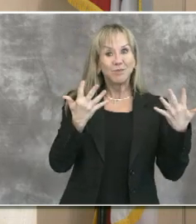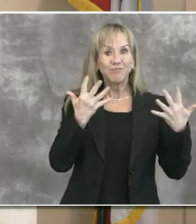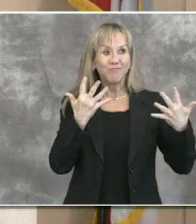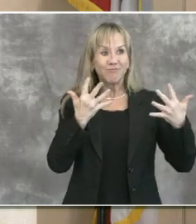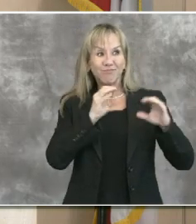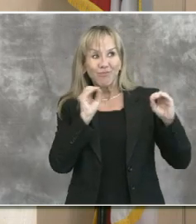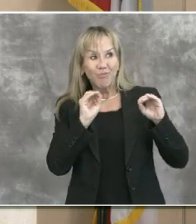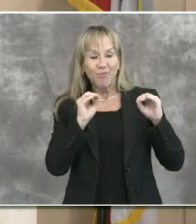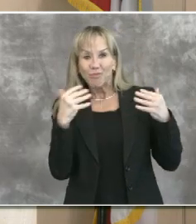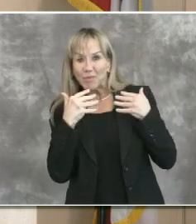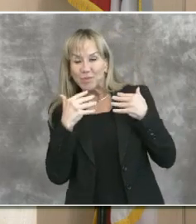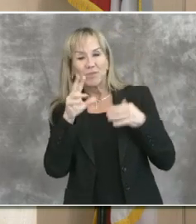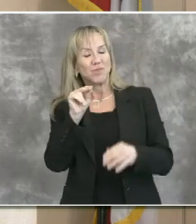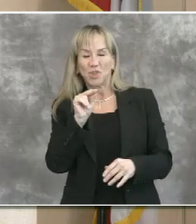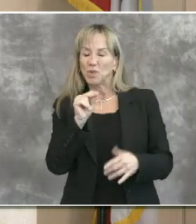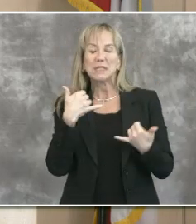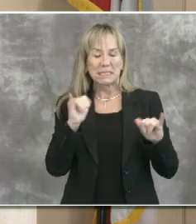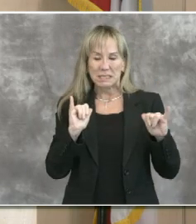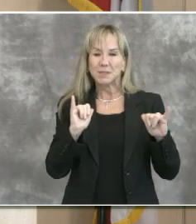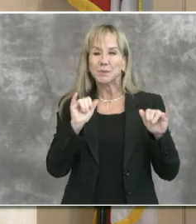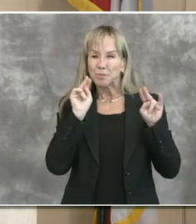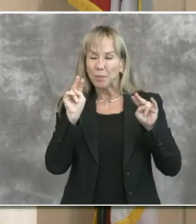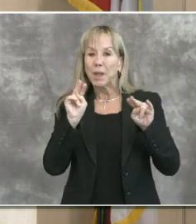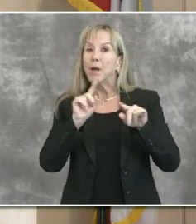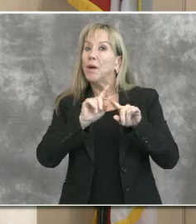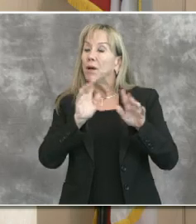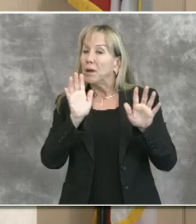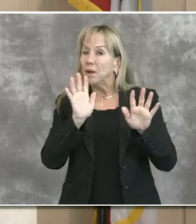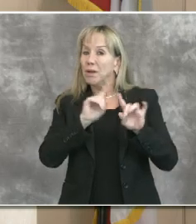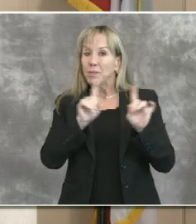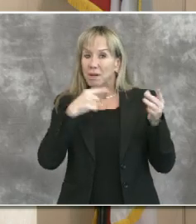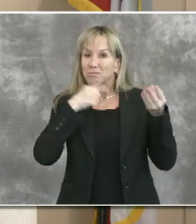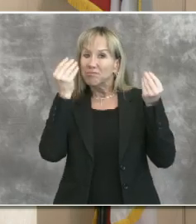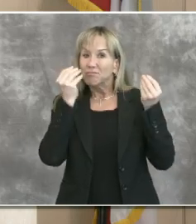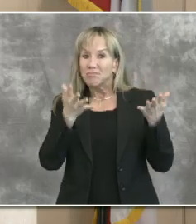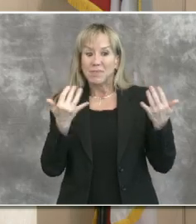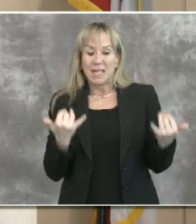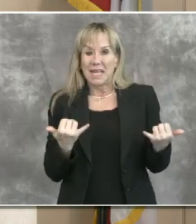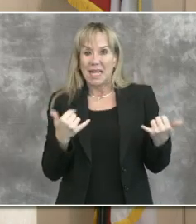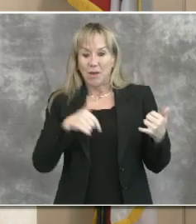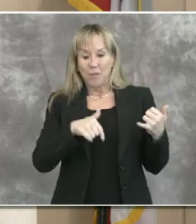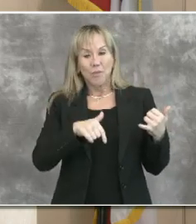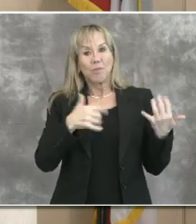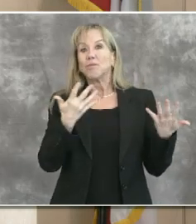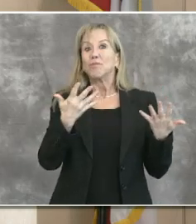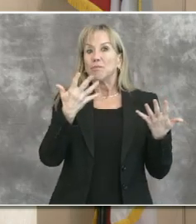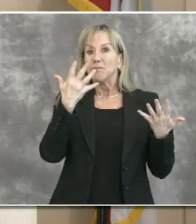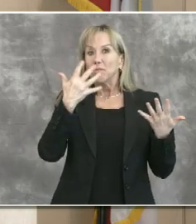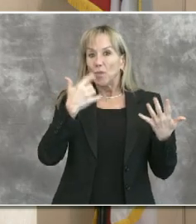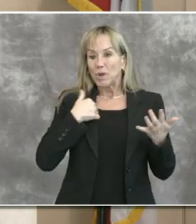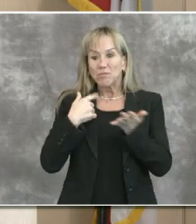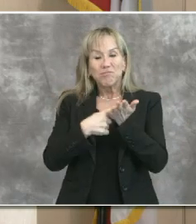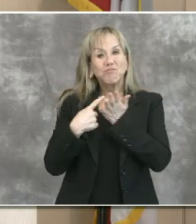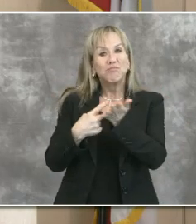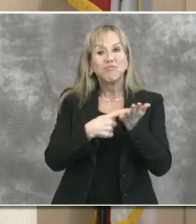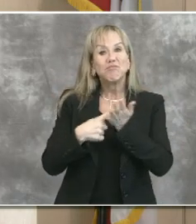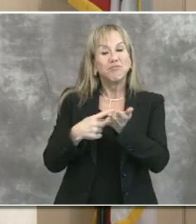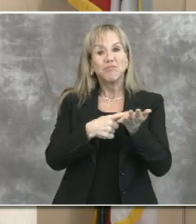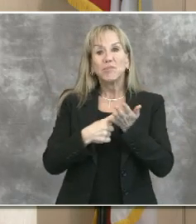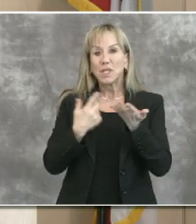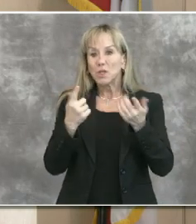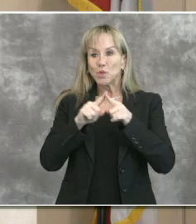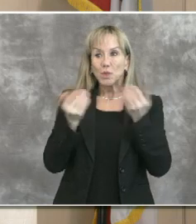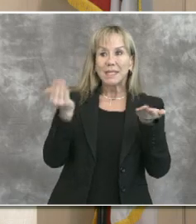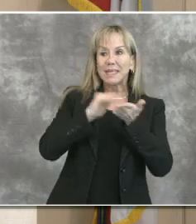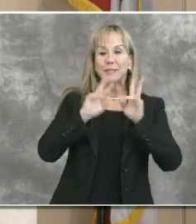this afternoon, it's because of your efforts, though, that we are now in active discussions on plans to reopen San